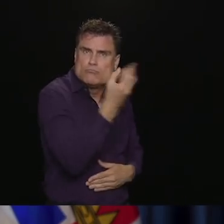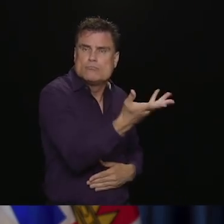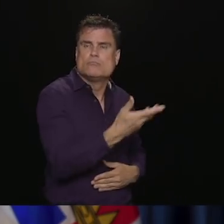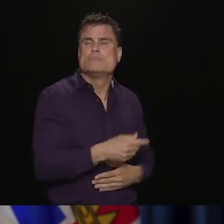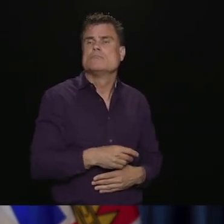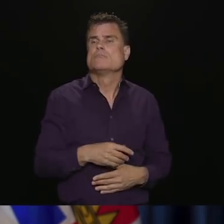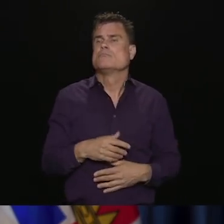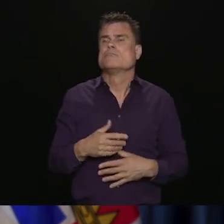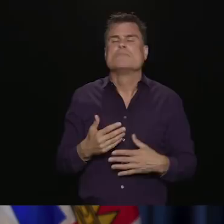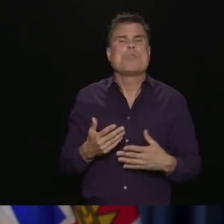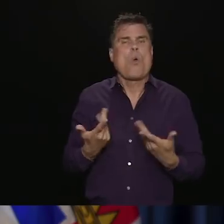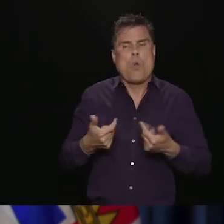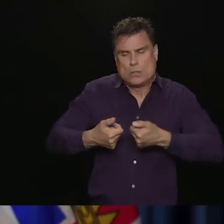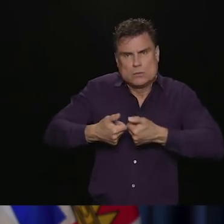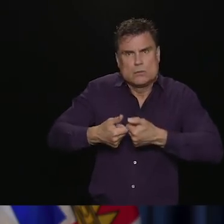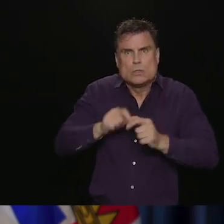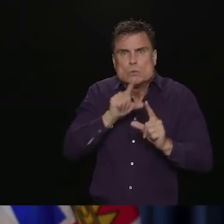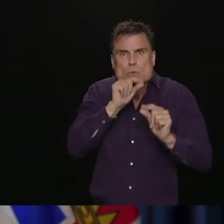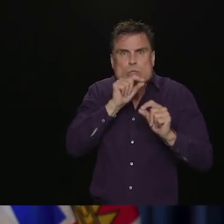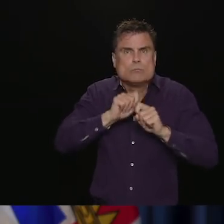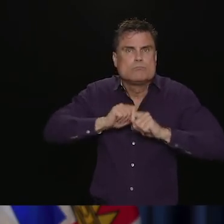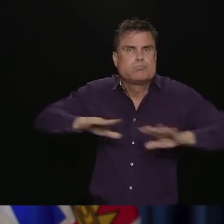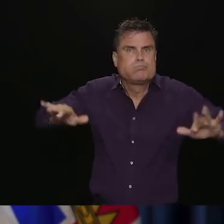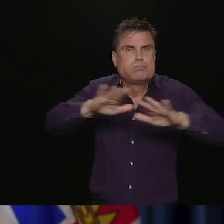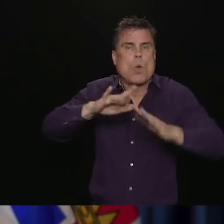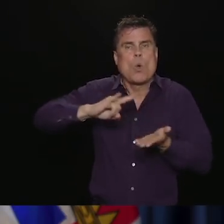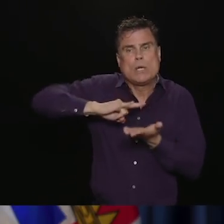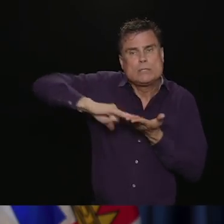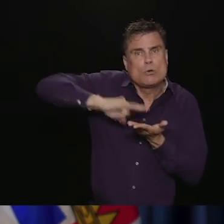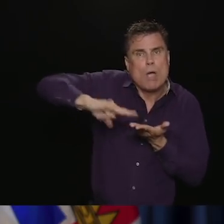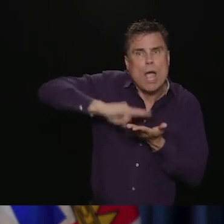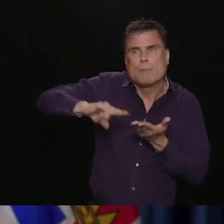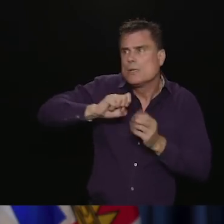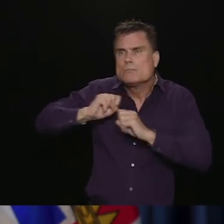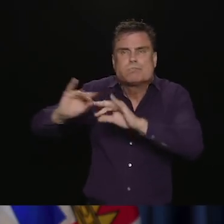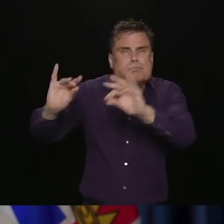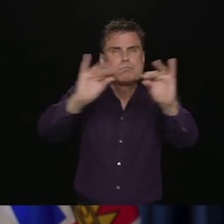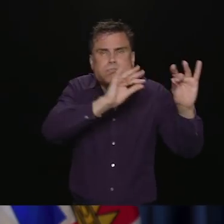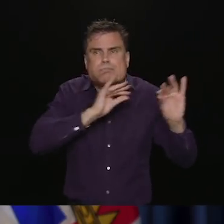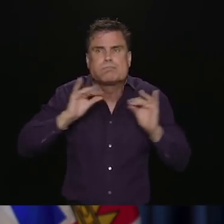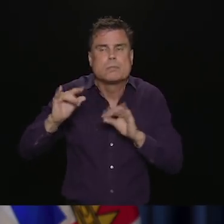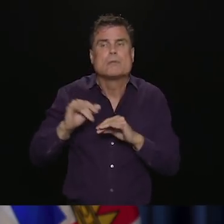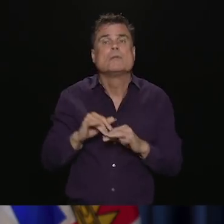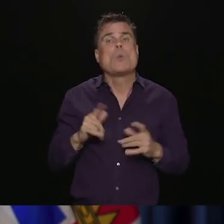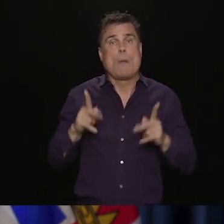a value point of view, that many people are not able right now, for example,